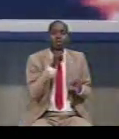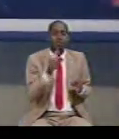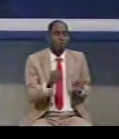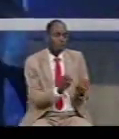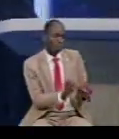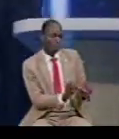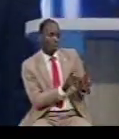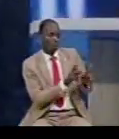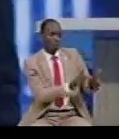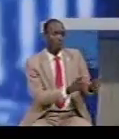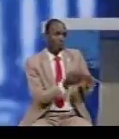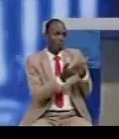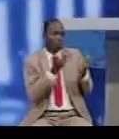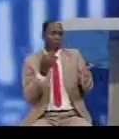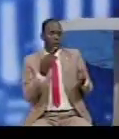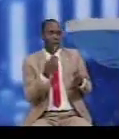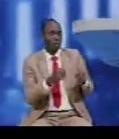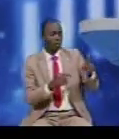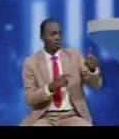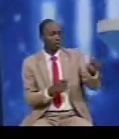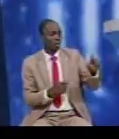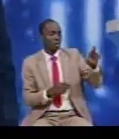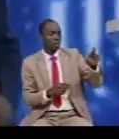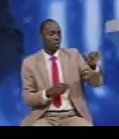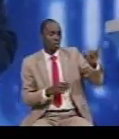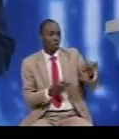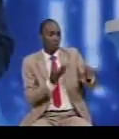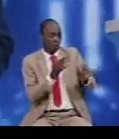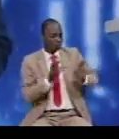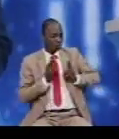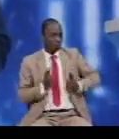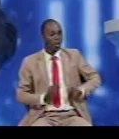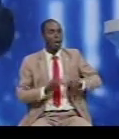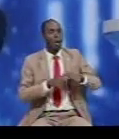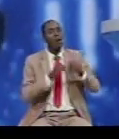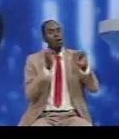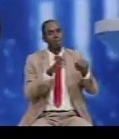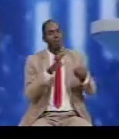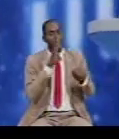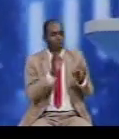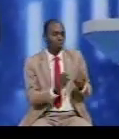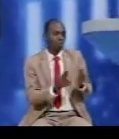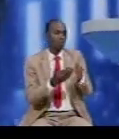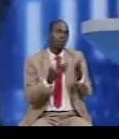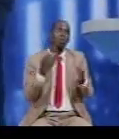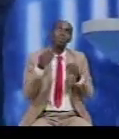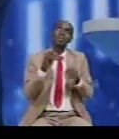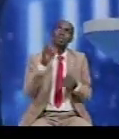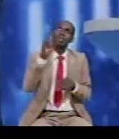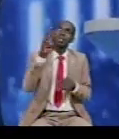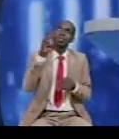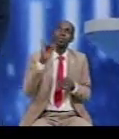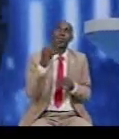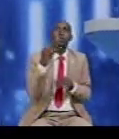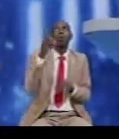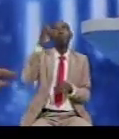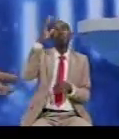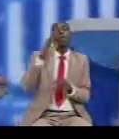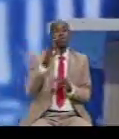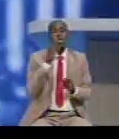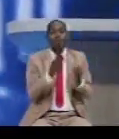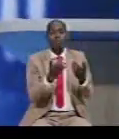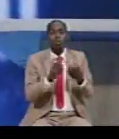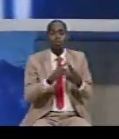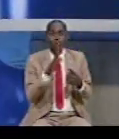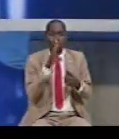x-ray of man, how do you say you're all right before the x-ray of God? You're not all right. If you're going to be all right,